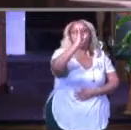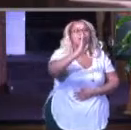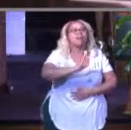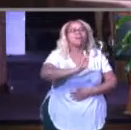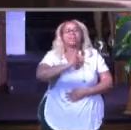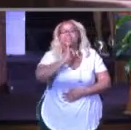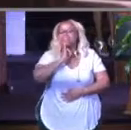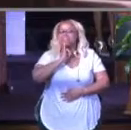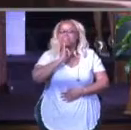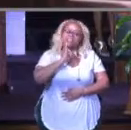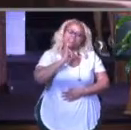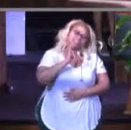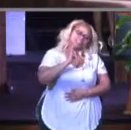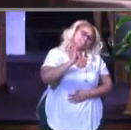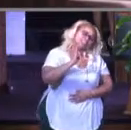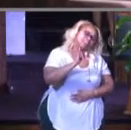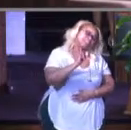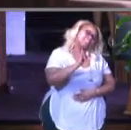God